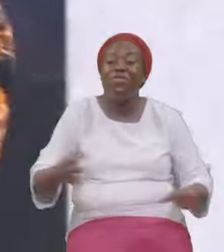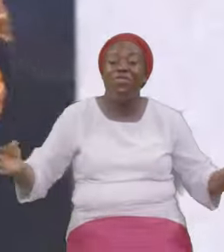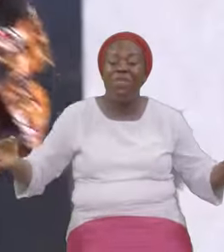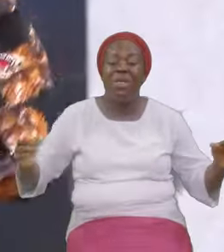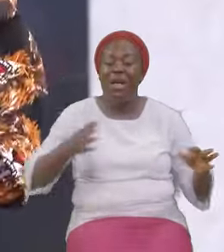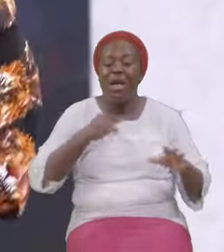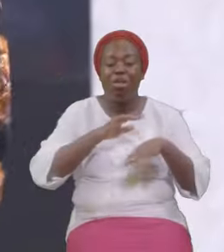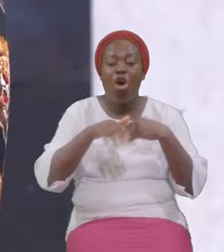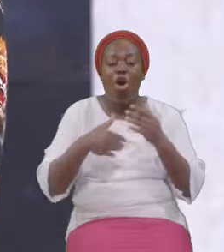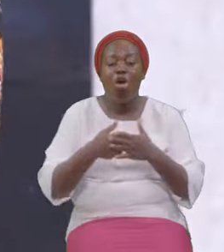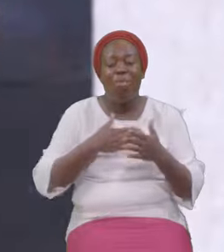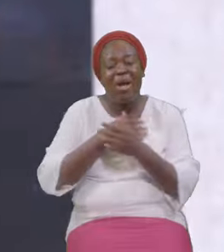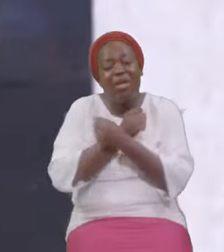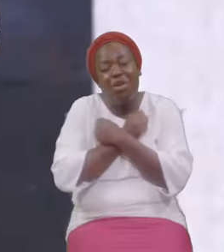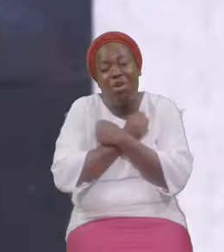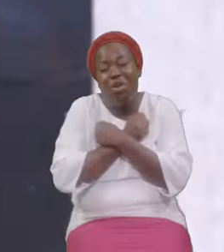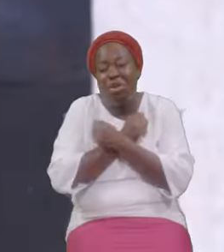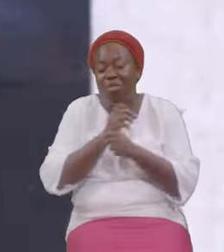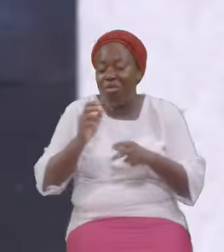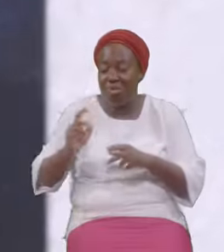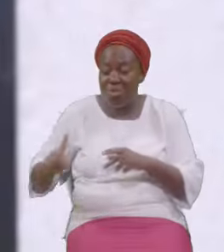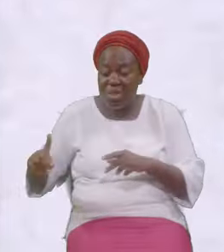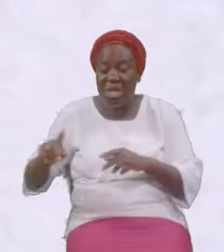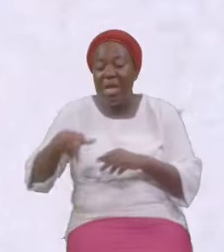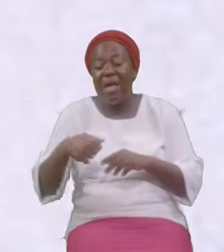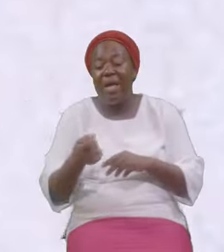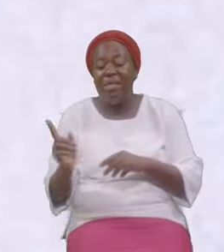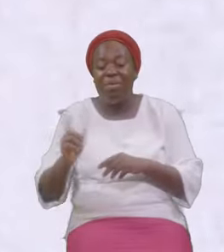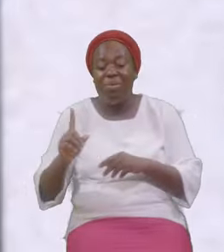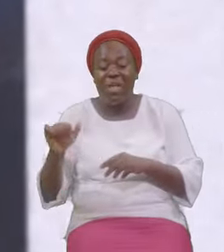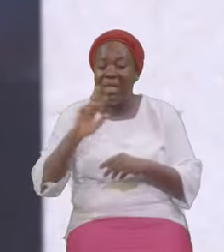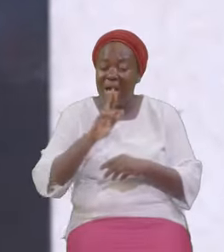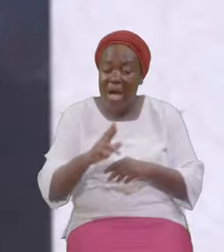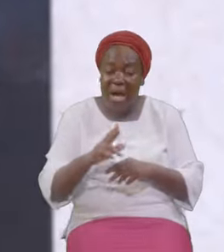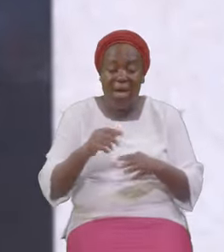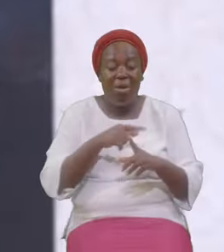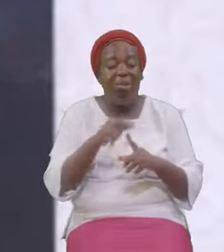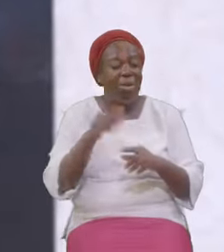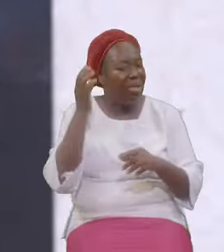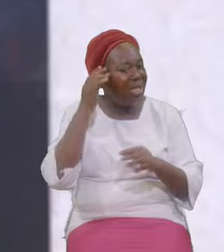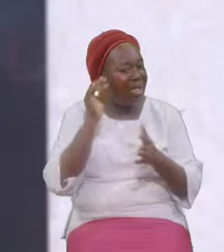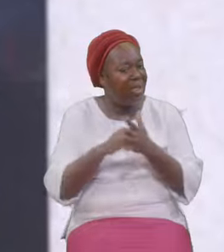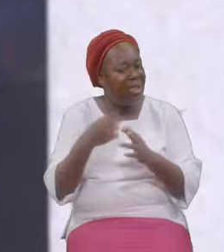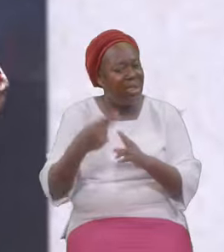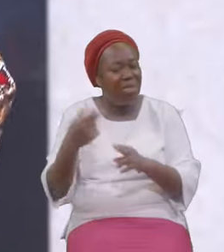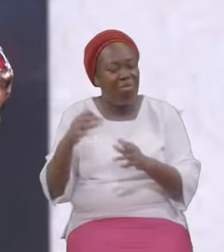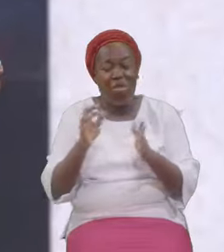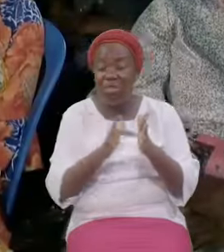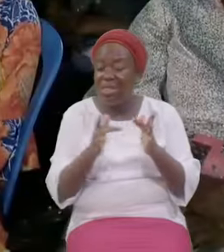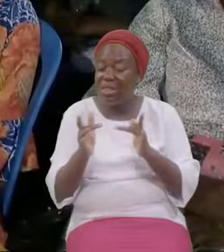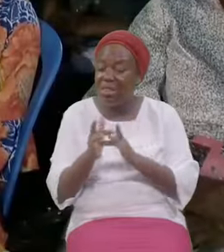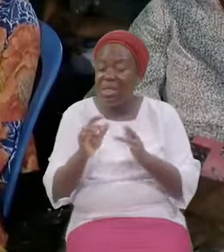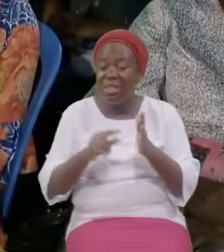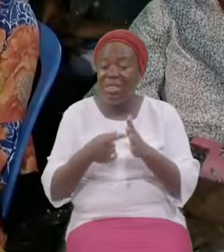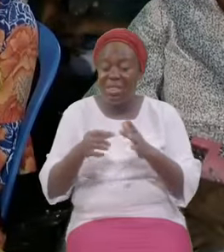ones, anywhere they are tonight, when you hear that name of Jesus, this special